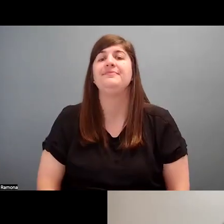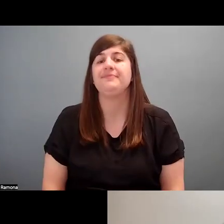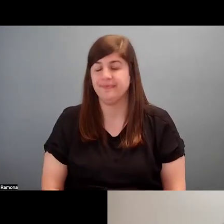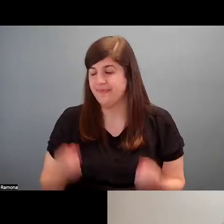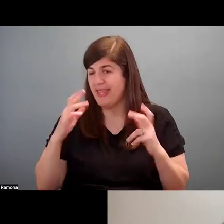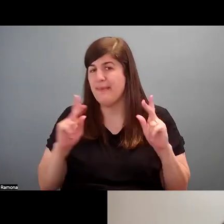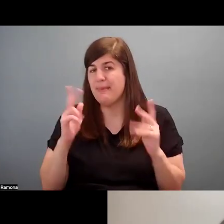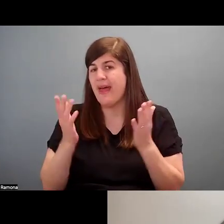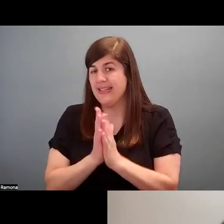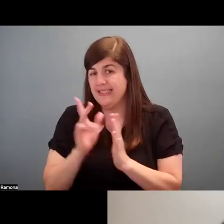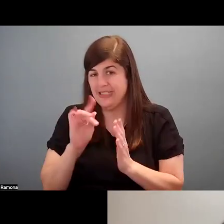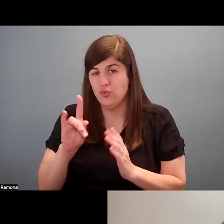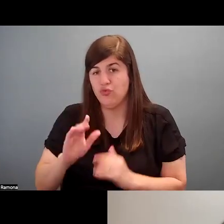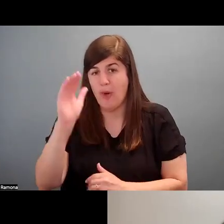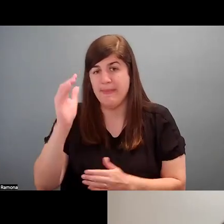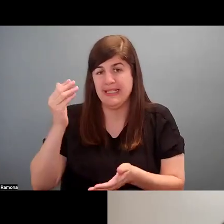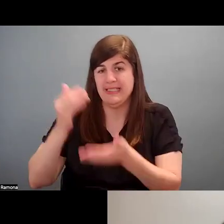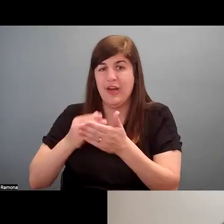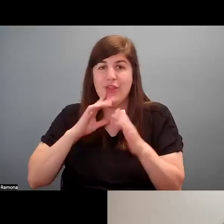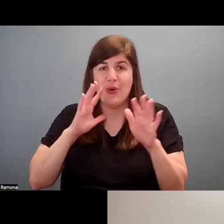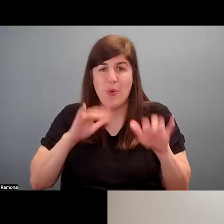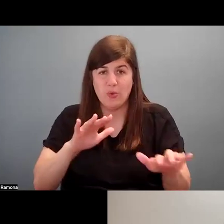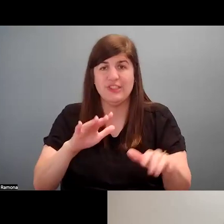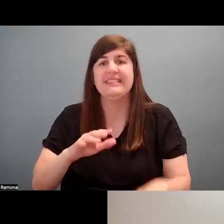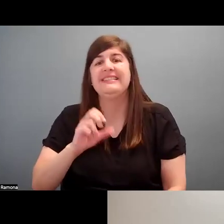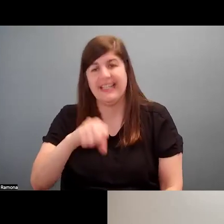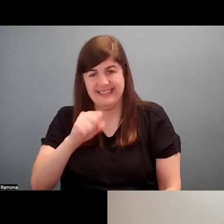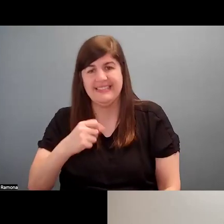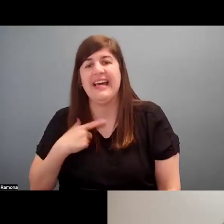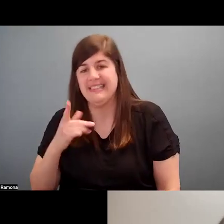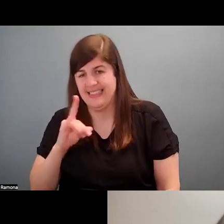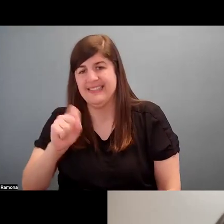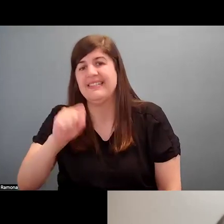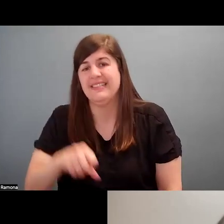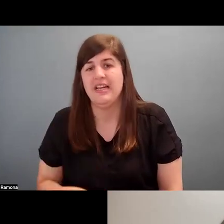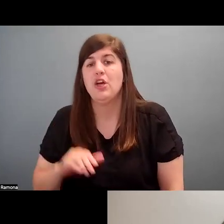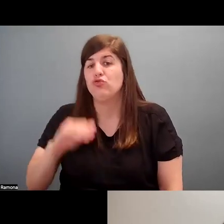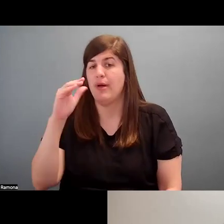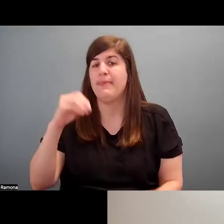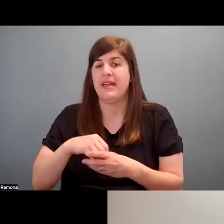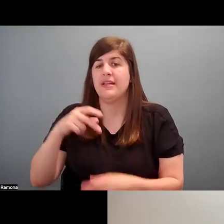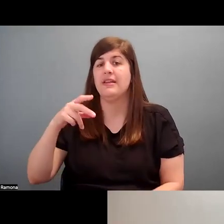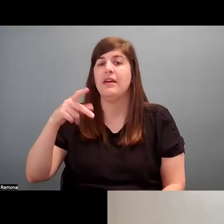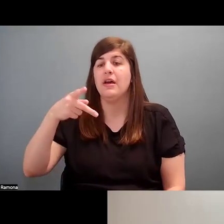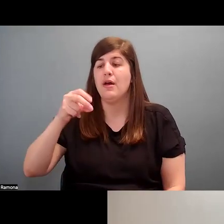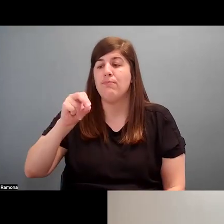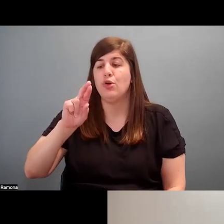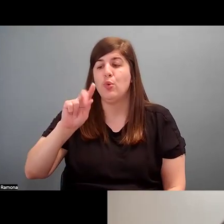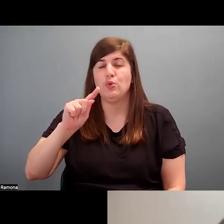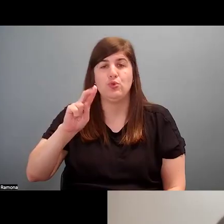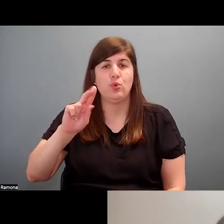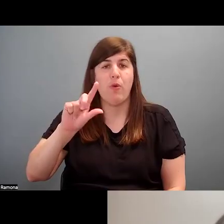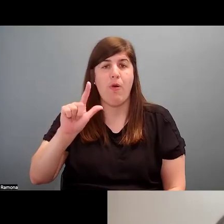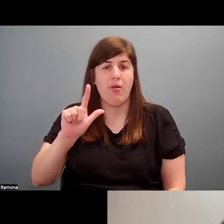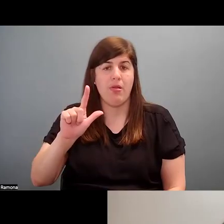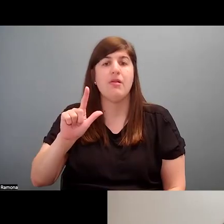different people ask, did you grow up near the ocean or Yes. you did? Okay. I did. I grew up in Portugal all the way across the